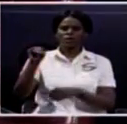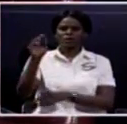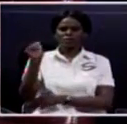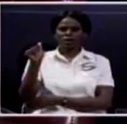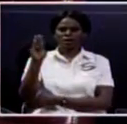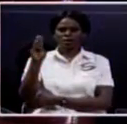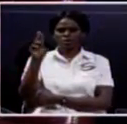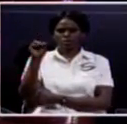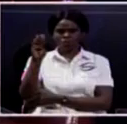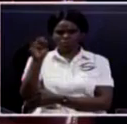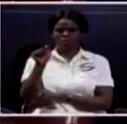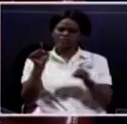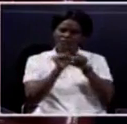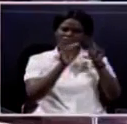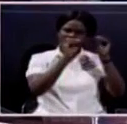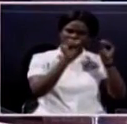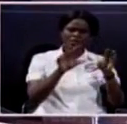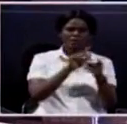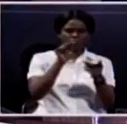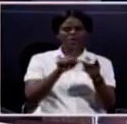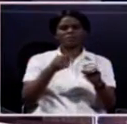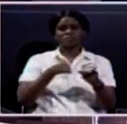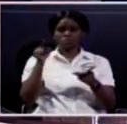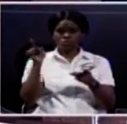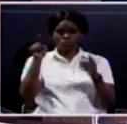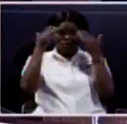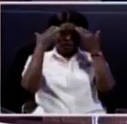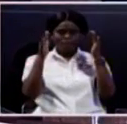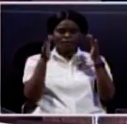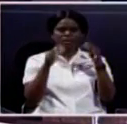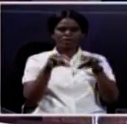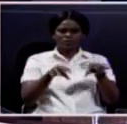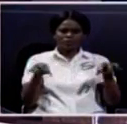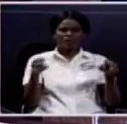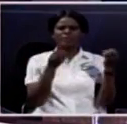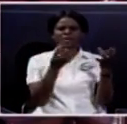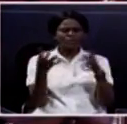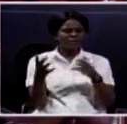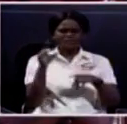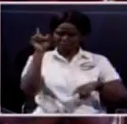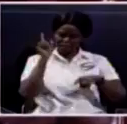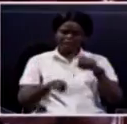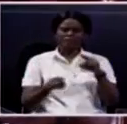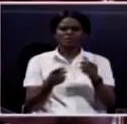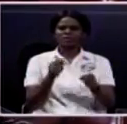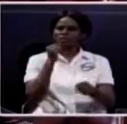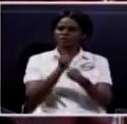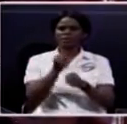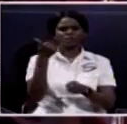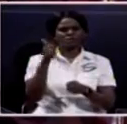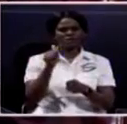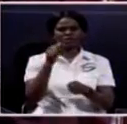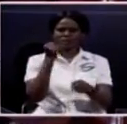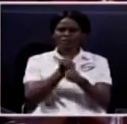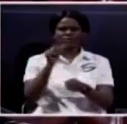like me. Gravenza Zulu, are you aware that many children are unable to go to grade 10 or to